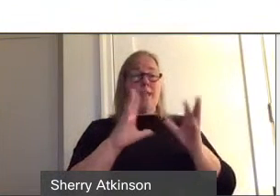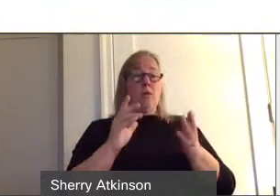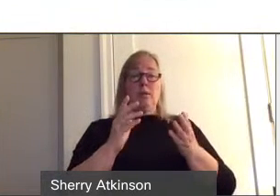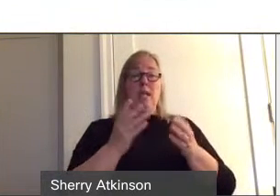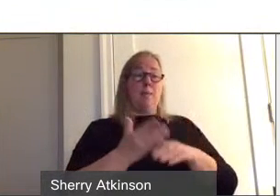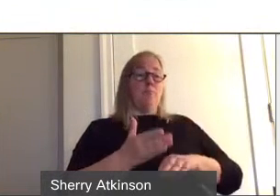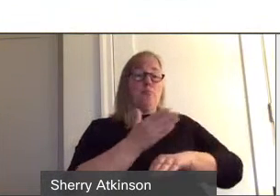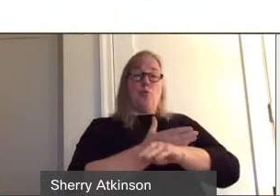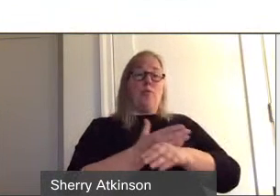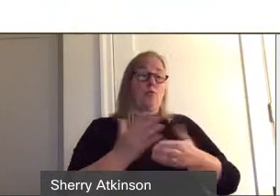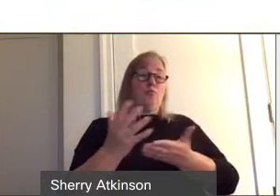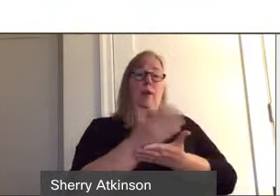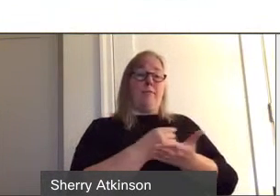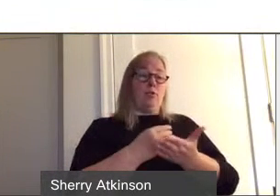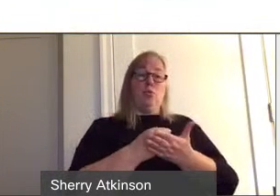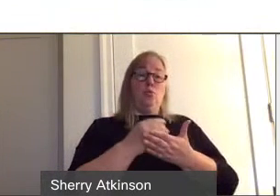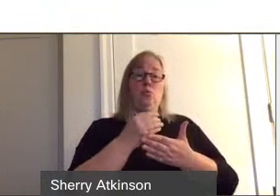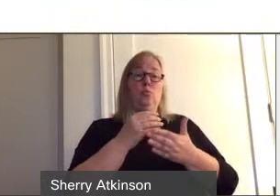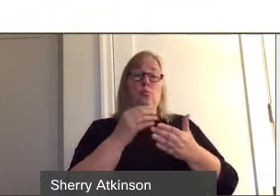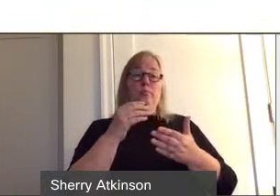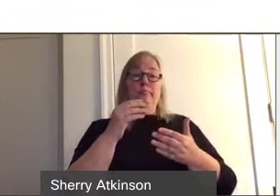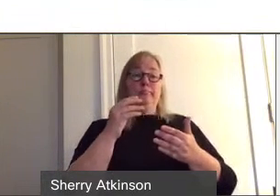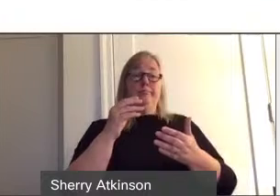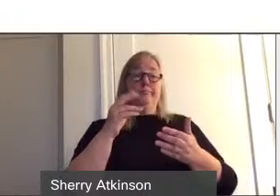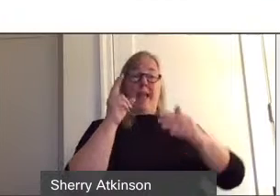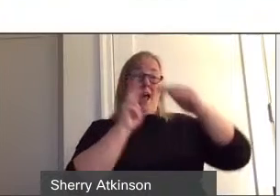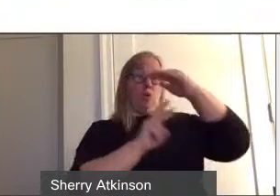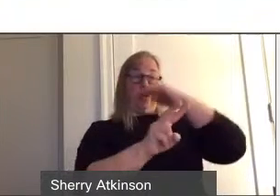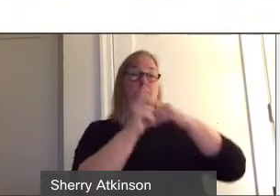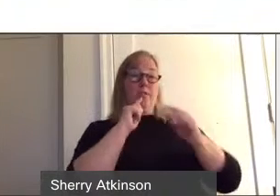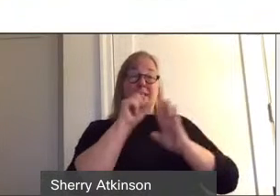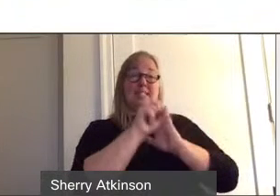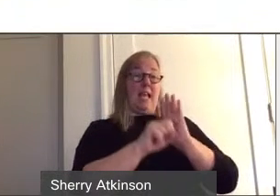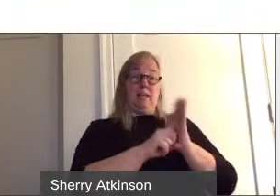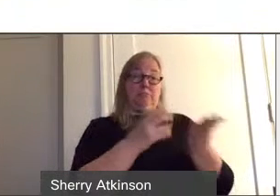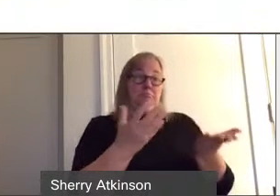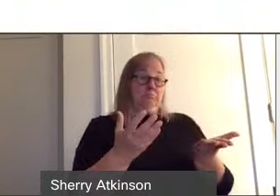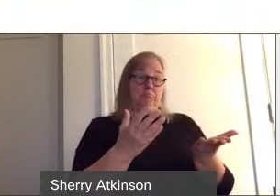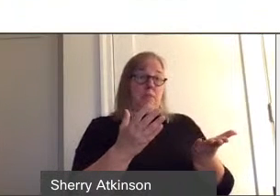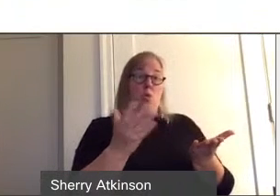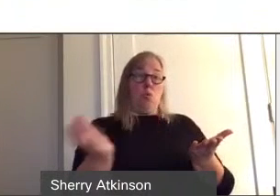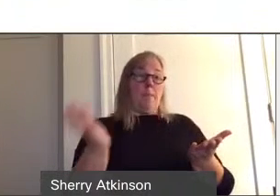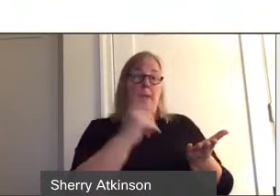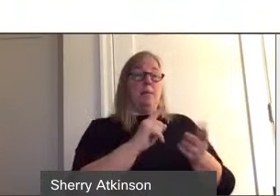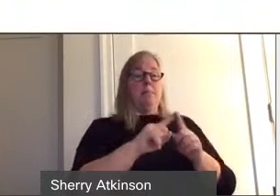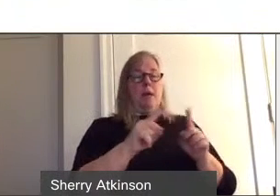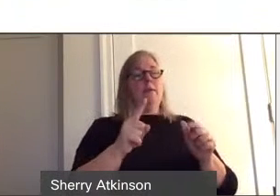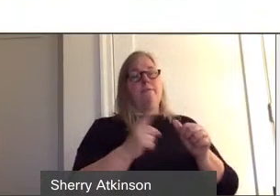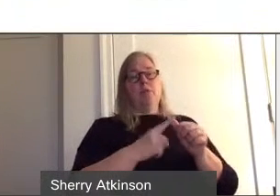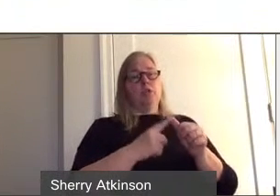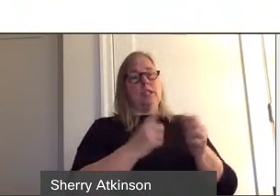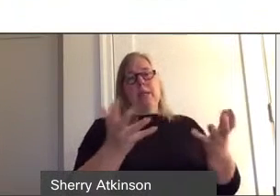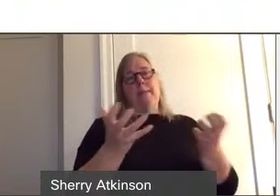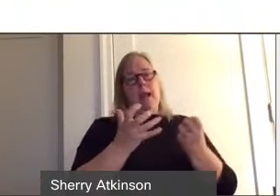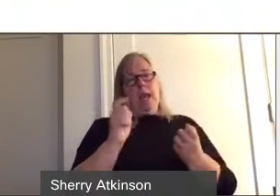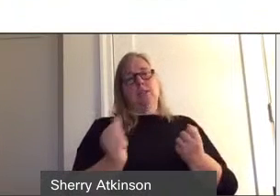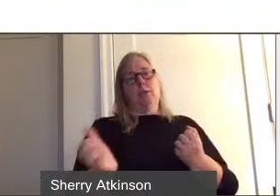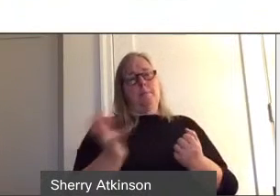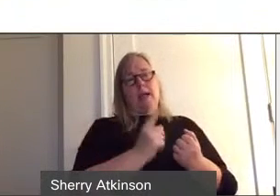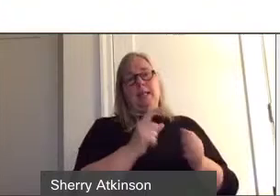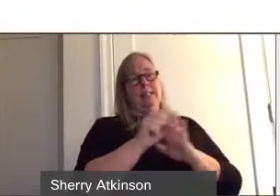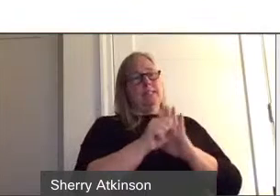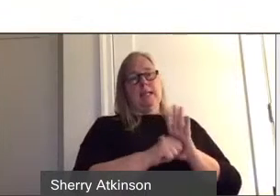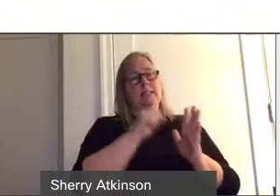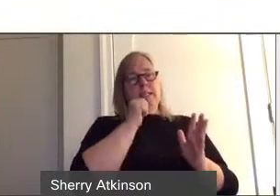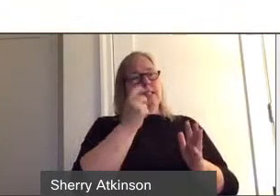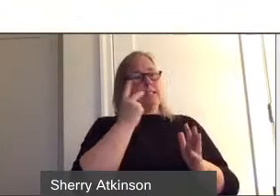for the state, we're not sure when these will come back. But obviously, first, demand has to come back. The state is not seeing high demand levels on